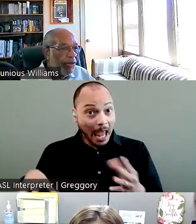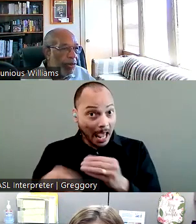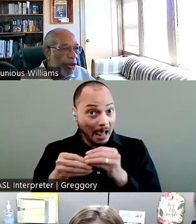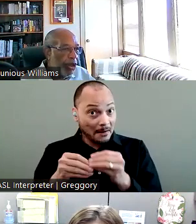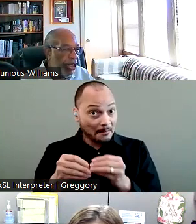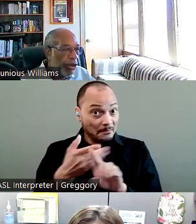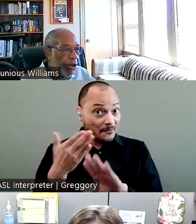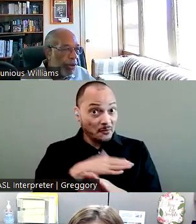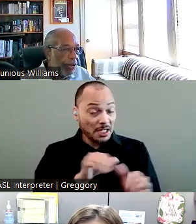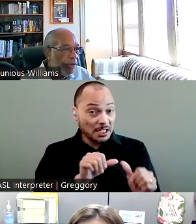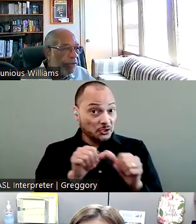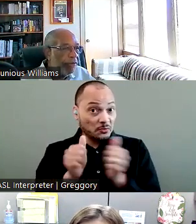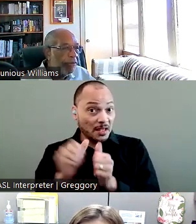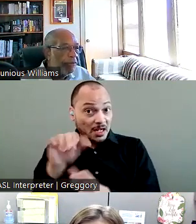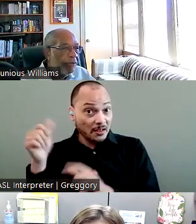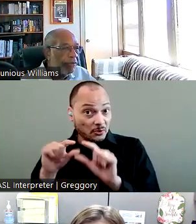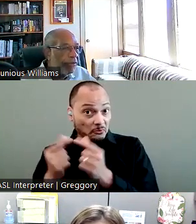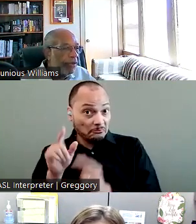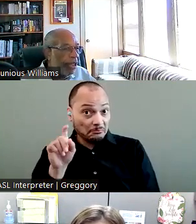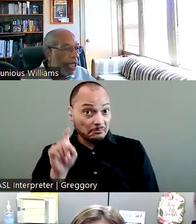we move to another group?